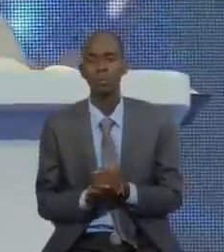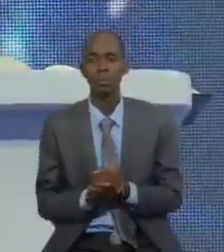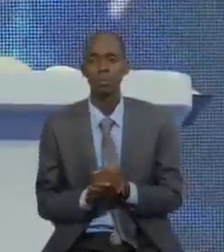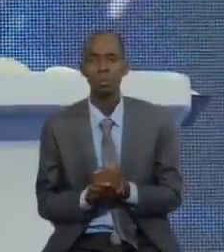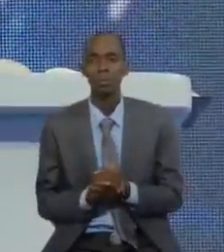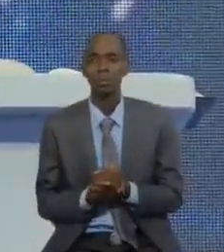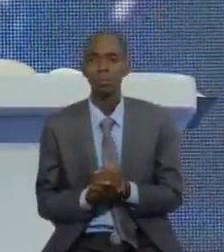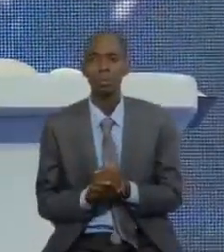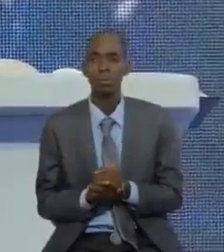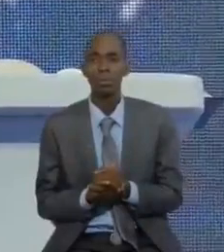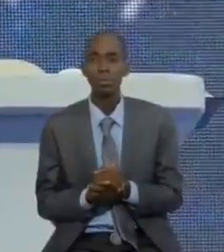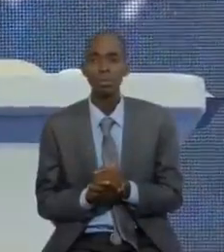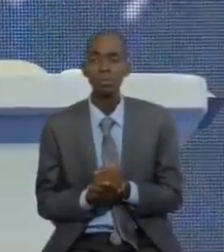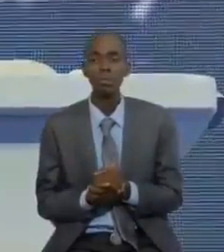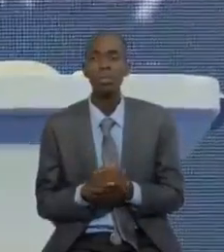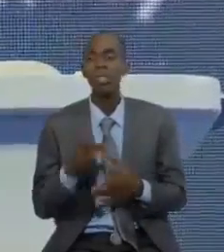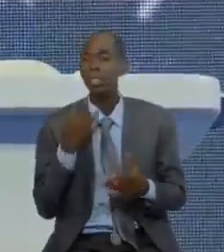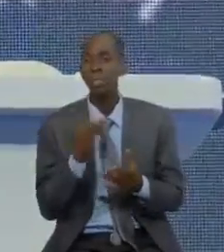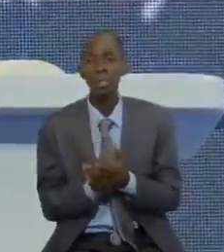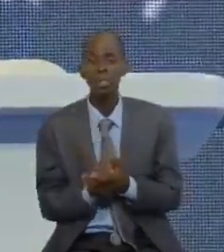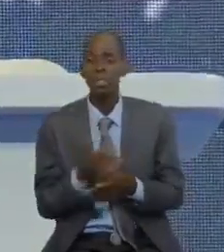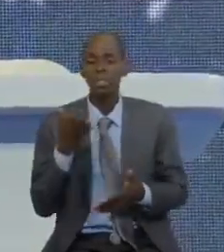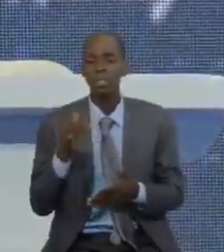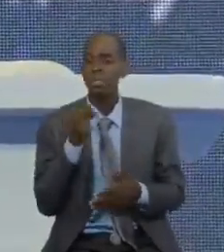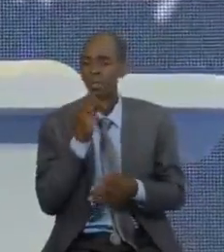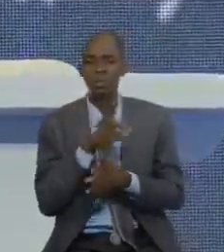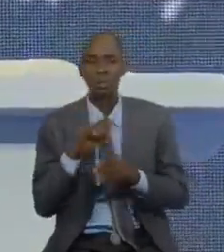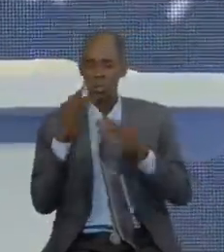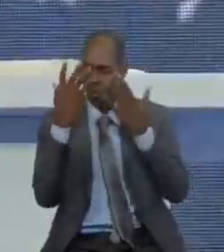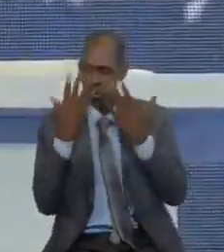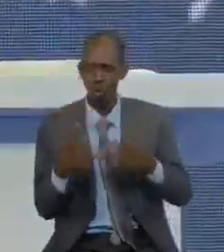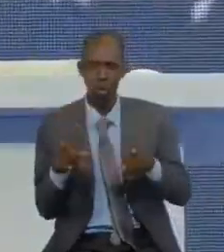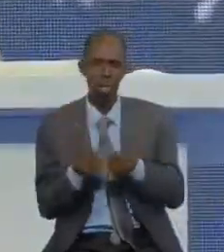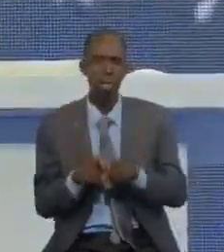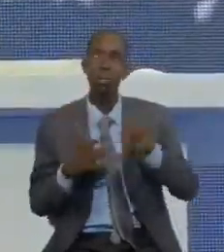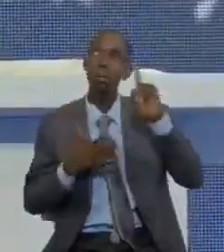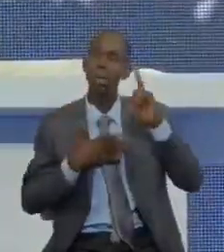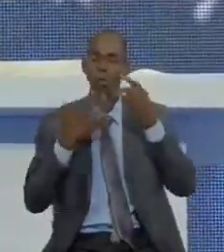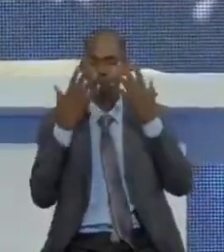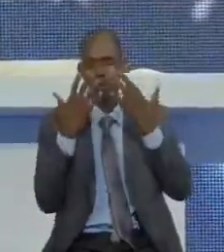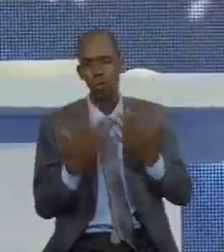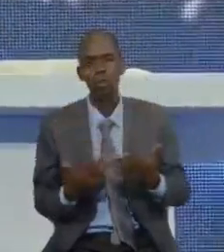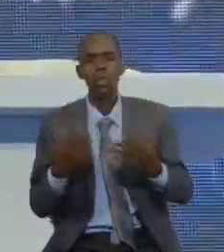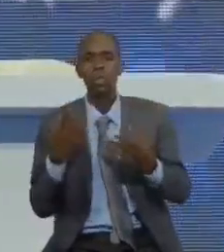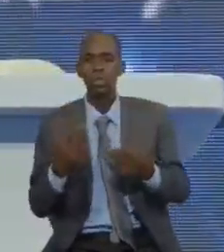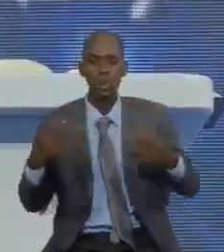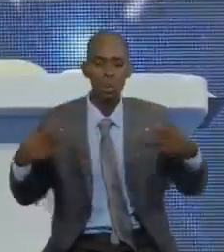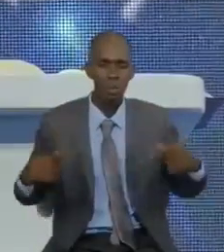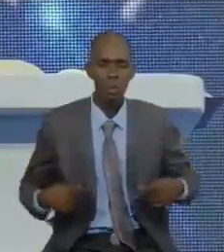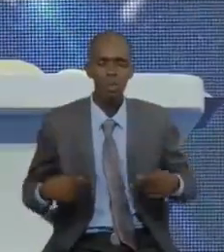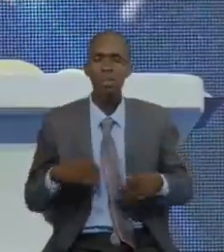He says, there's no sorrow like my sorrow. In the sorrow and the pain and the suffering I bore for